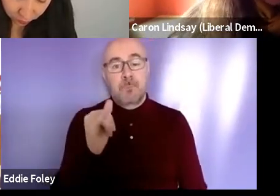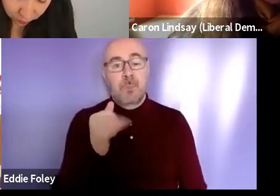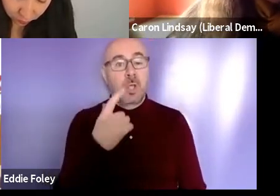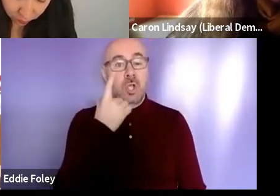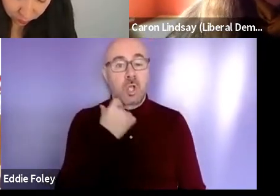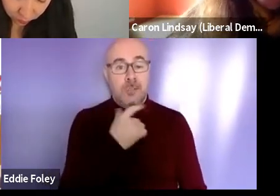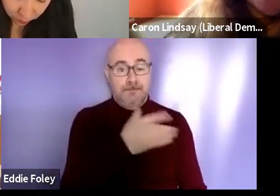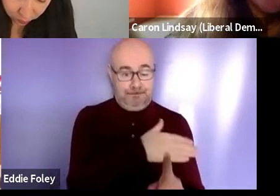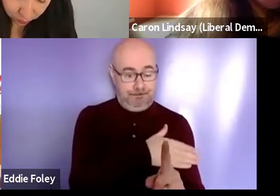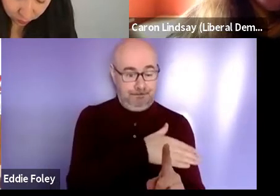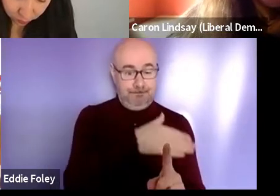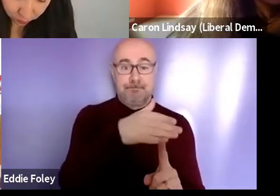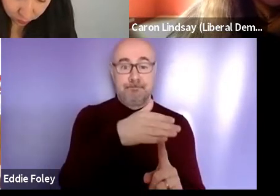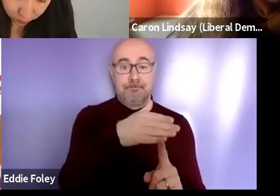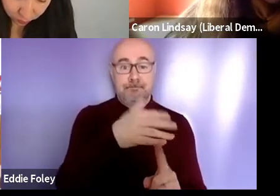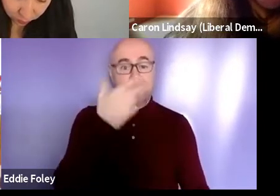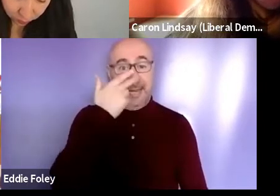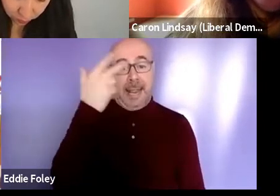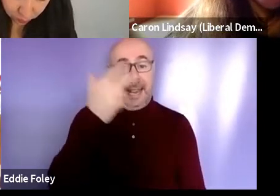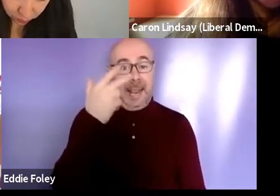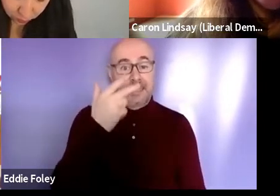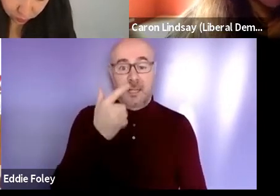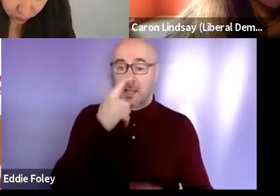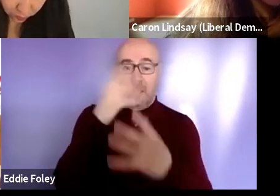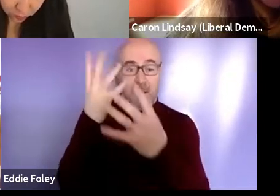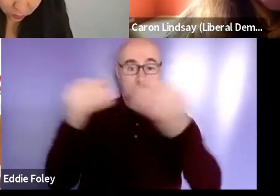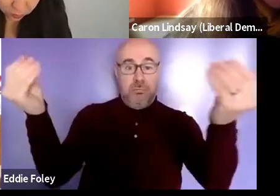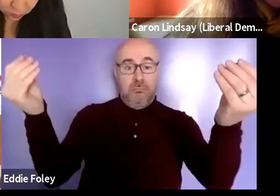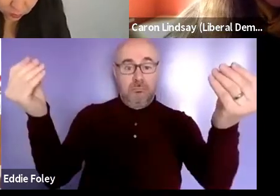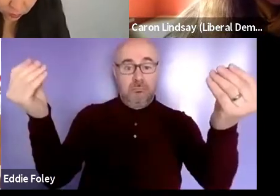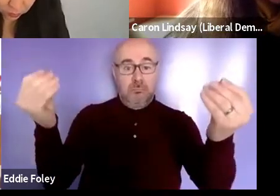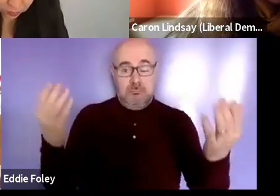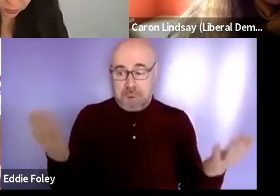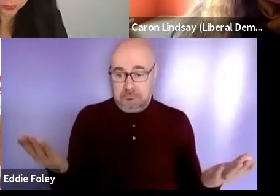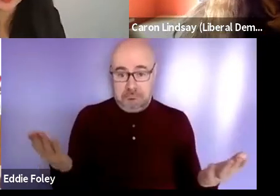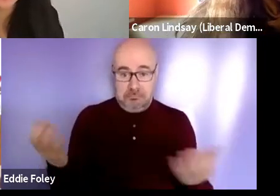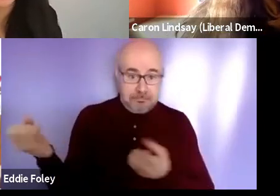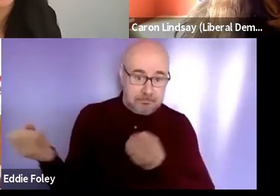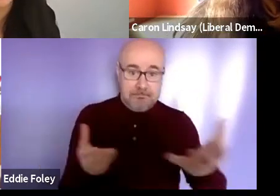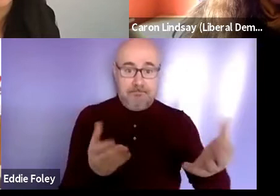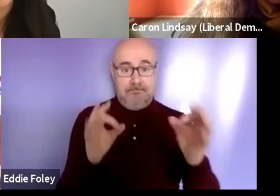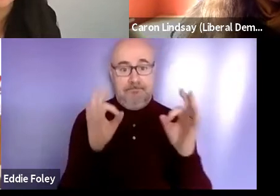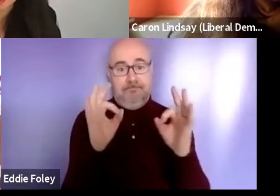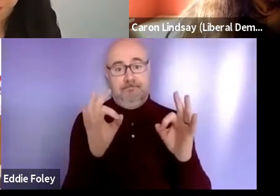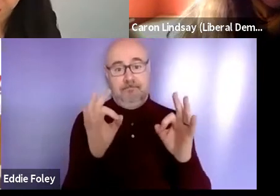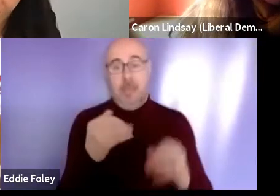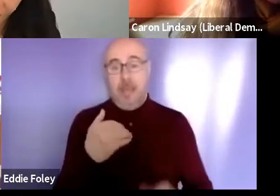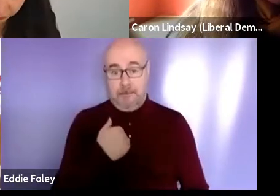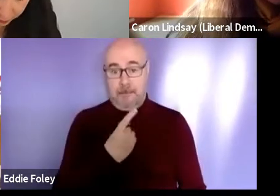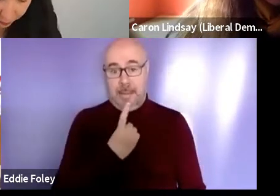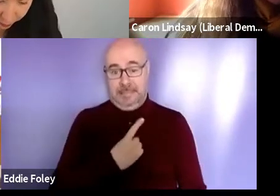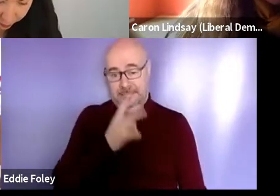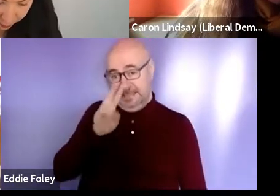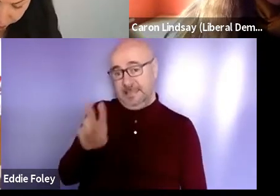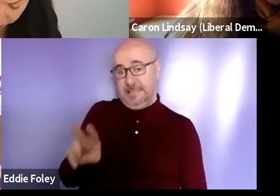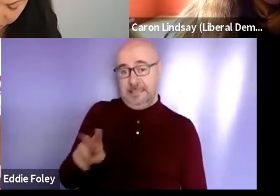reach adulthood. I've been through that myself. My son has autism, and we went from a place of having a lot of